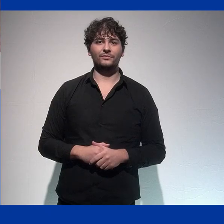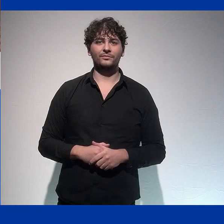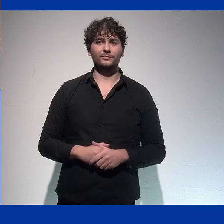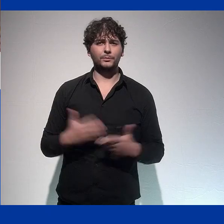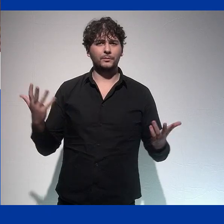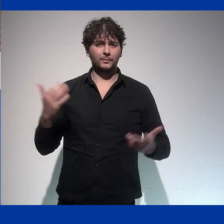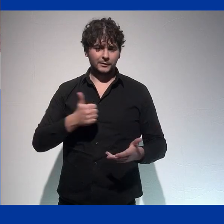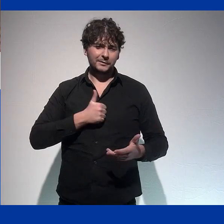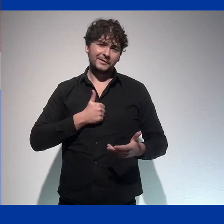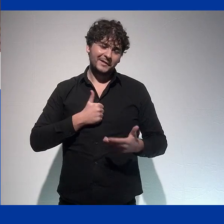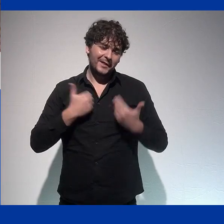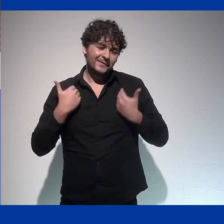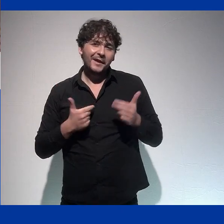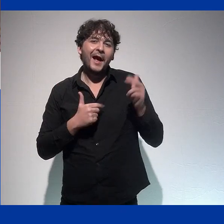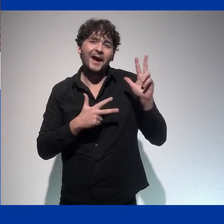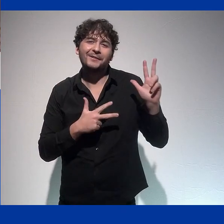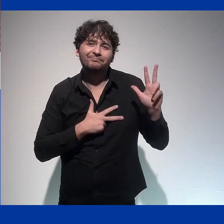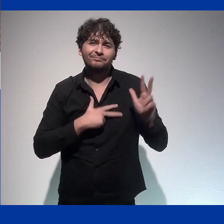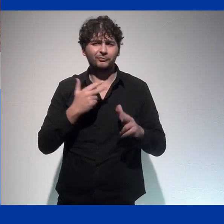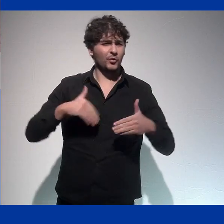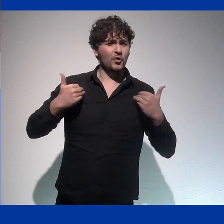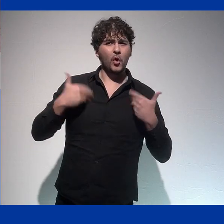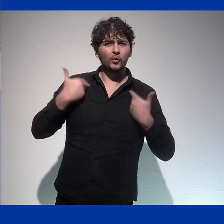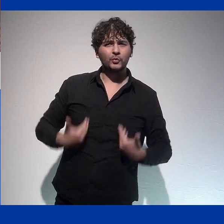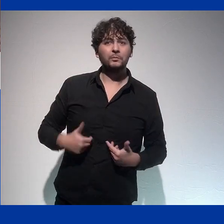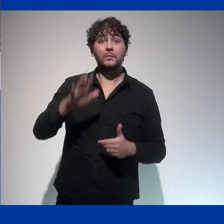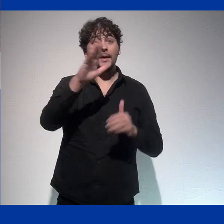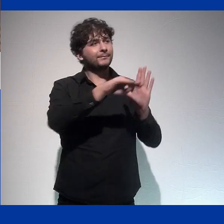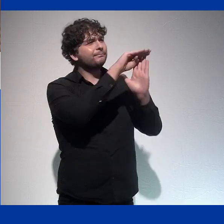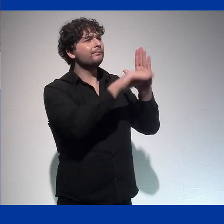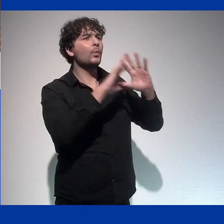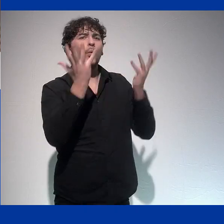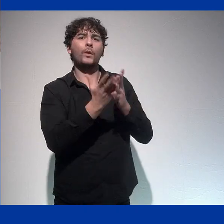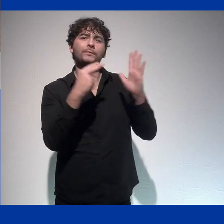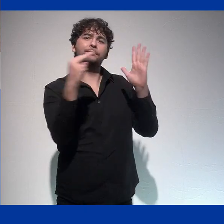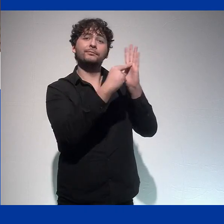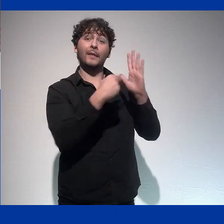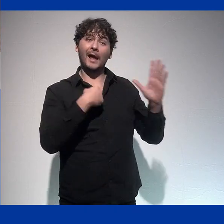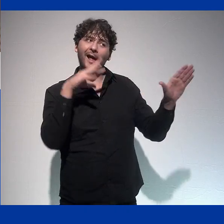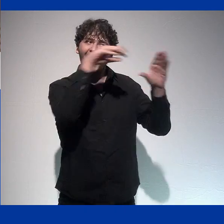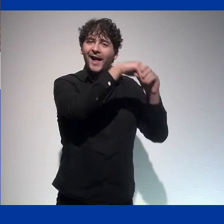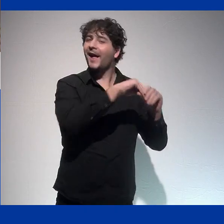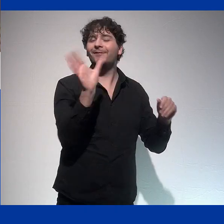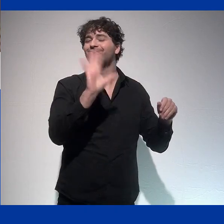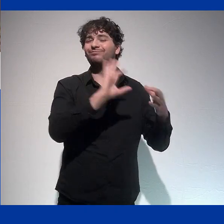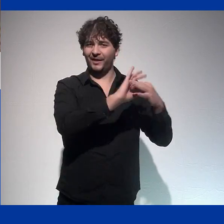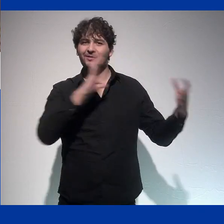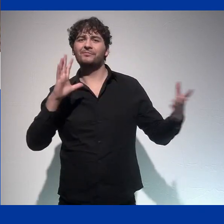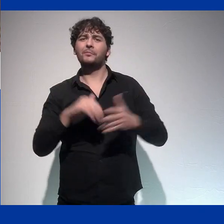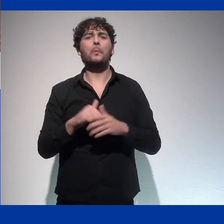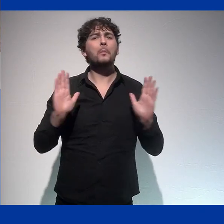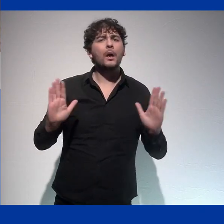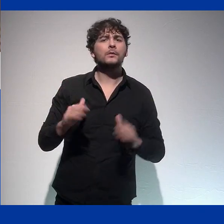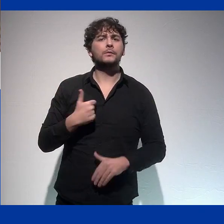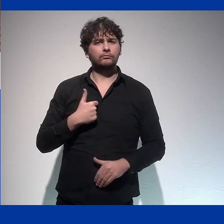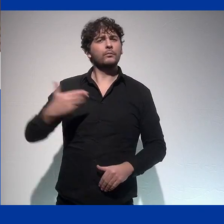say, towards the European Union, especially in what pertains to the so-called